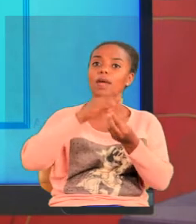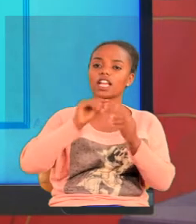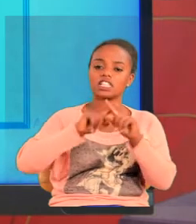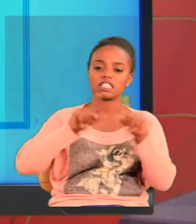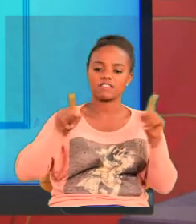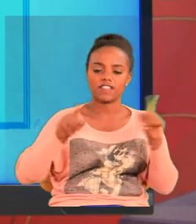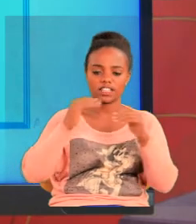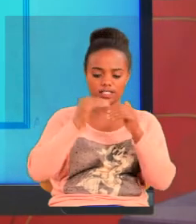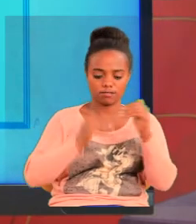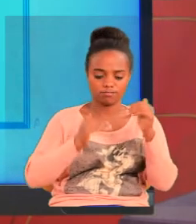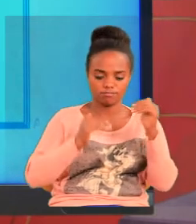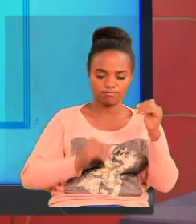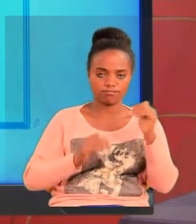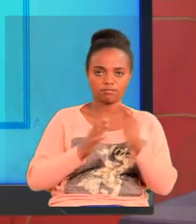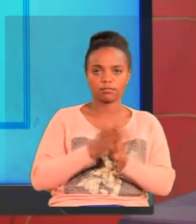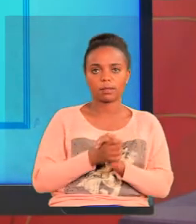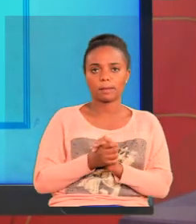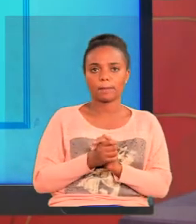The first one,